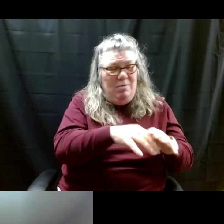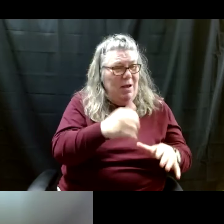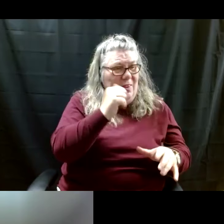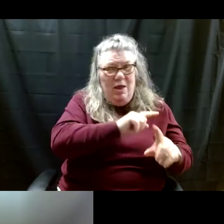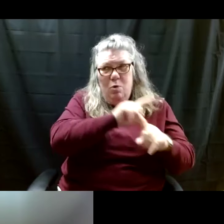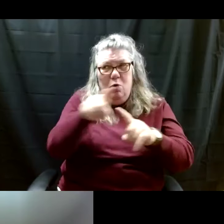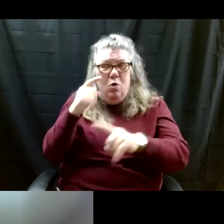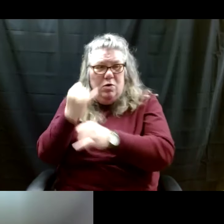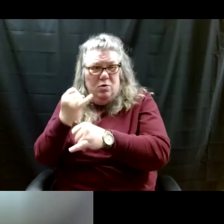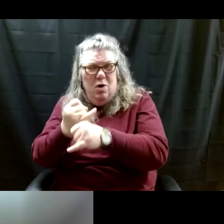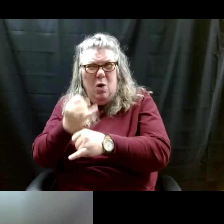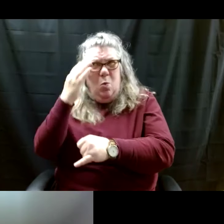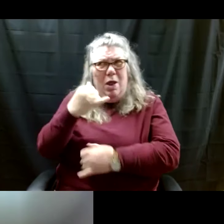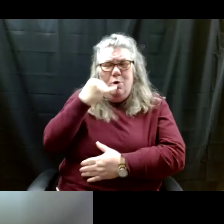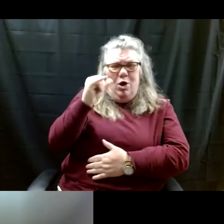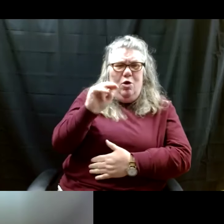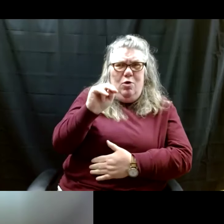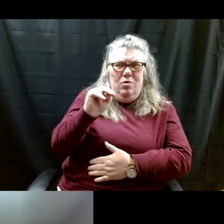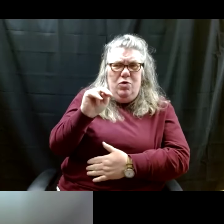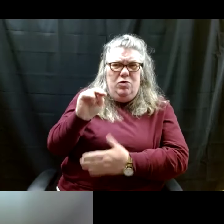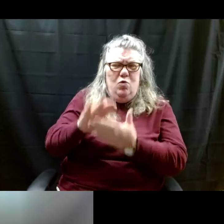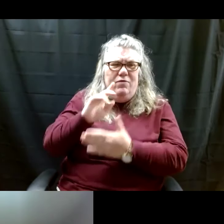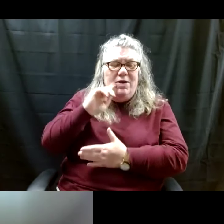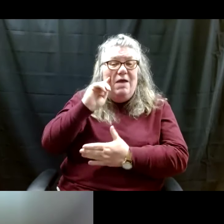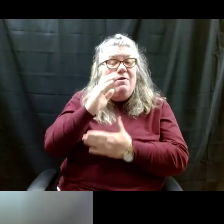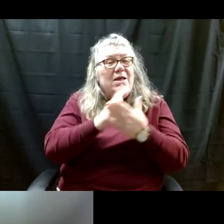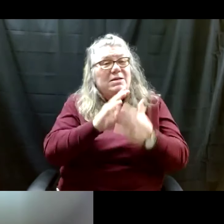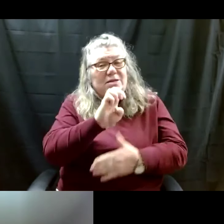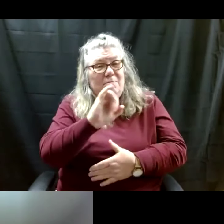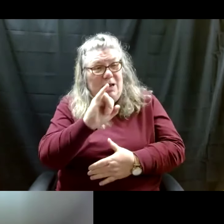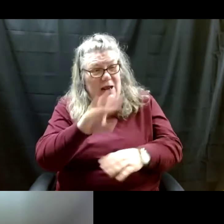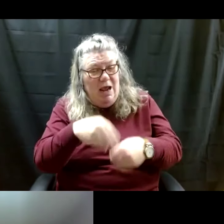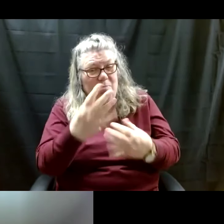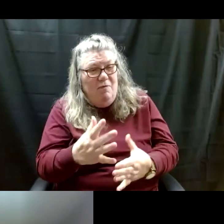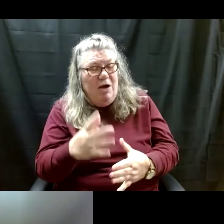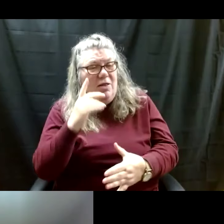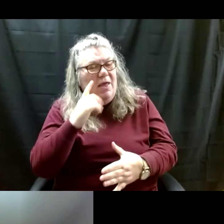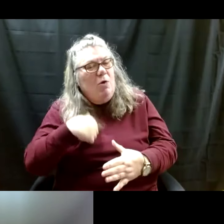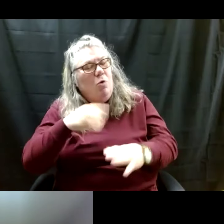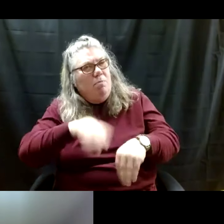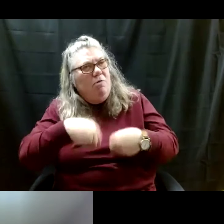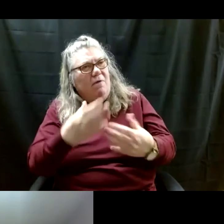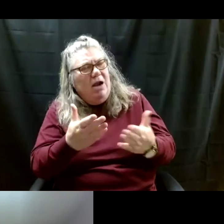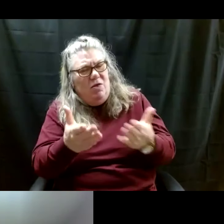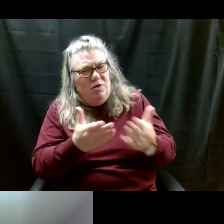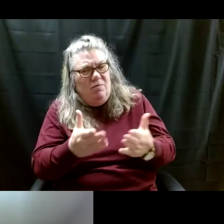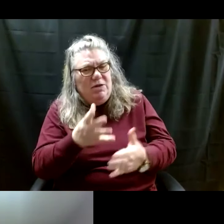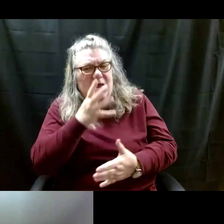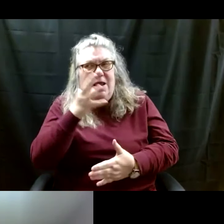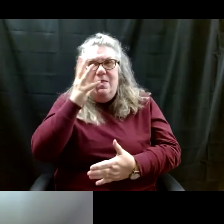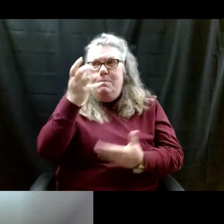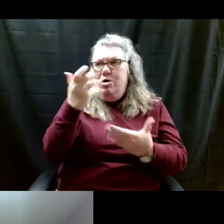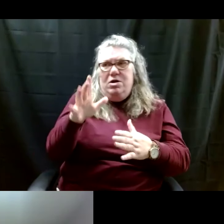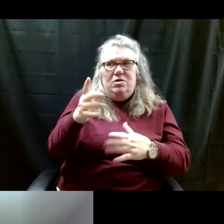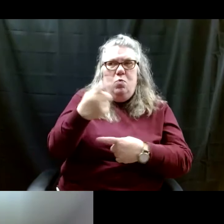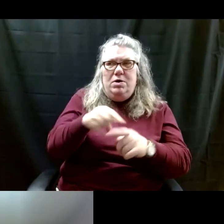the School for the Deaf? I think some EI providers think that too, like, we are providing the service and the parent doesn't want sign